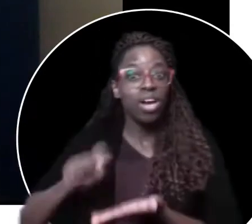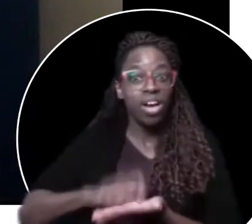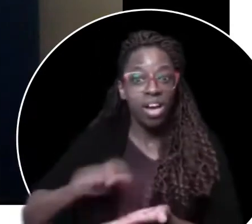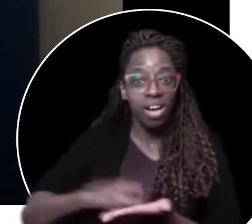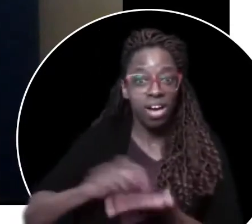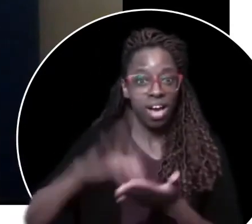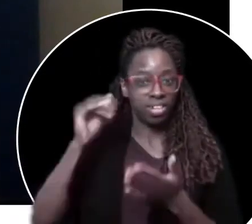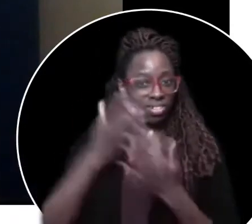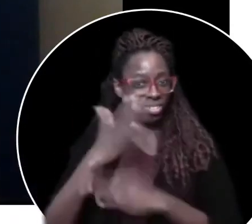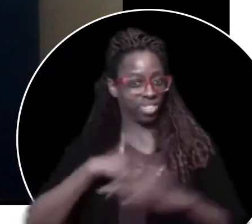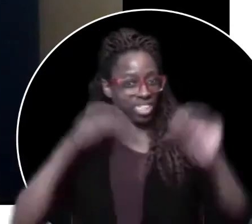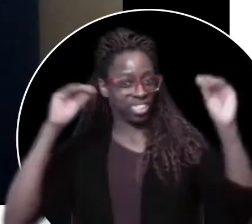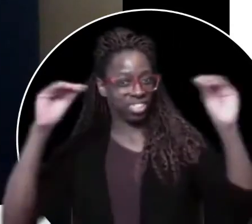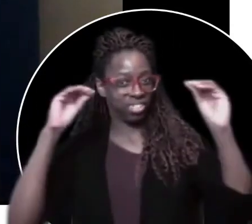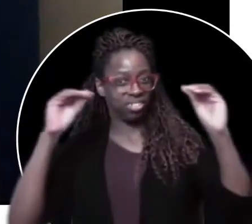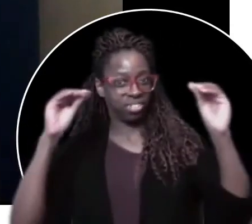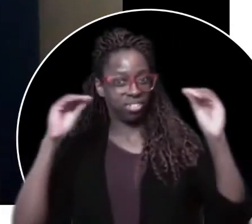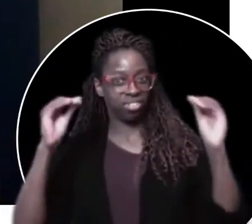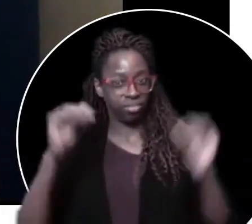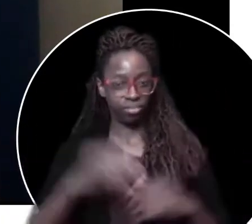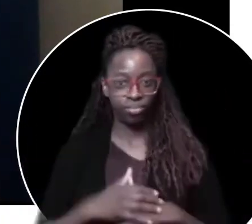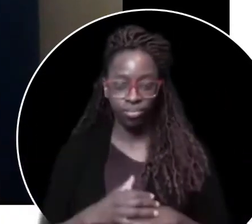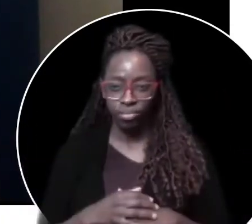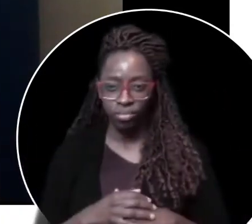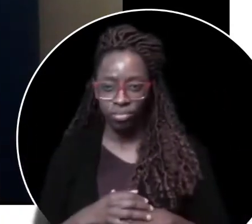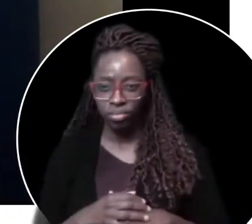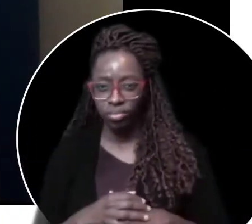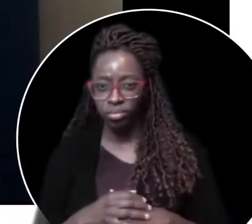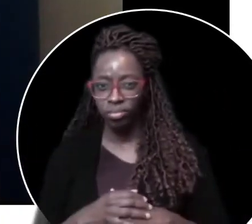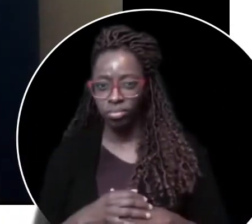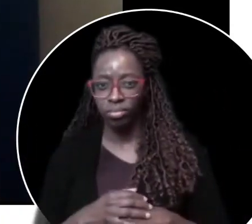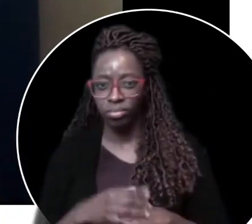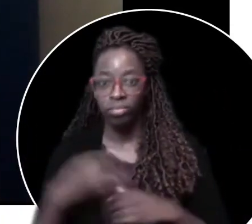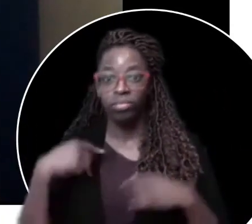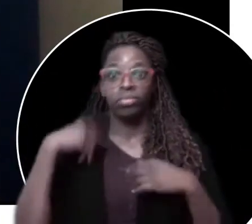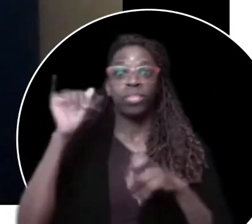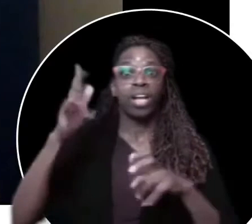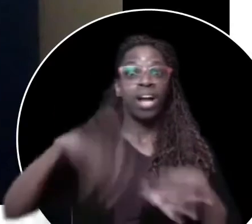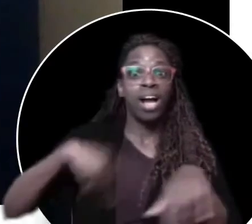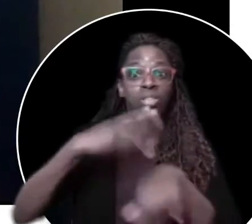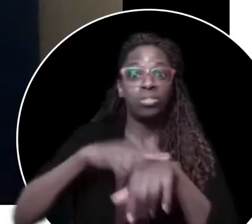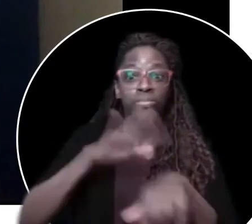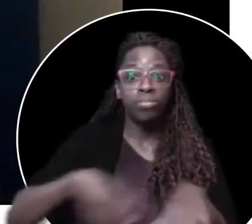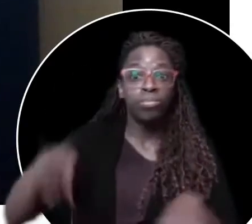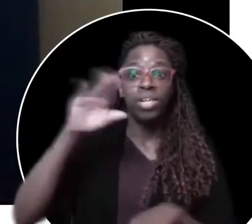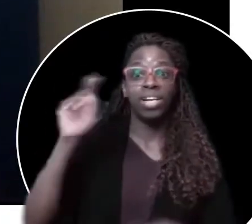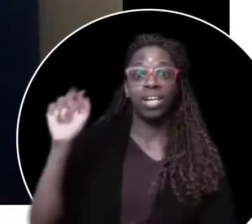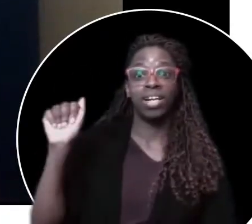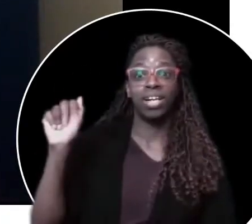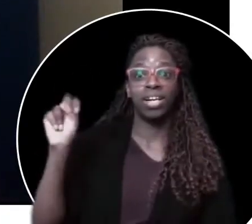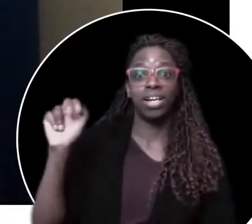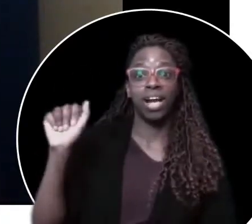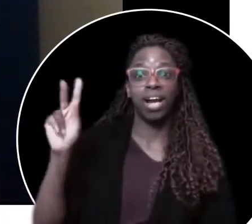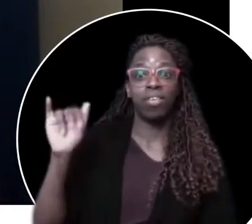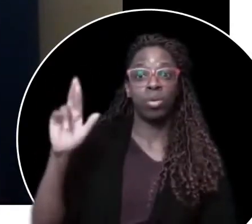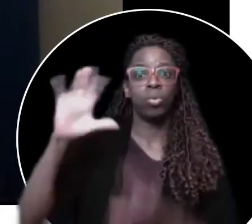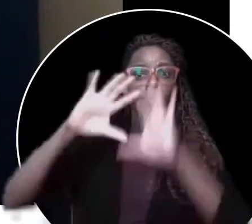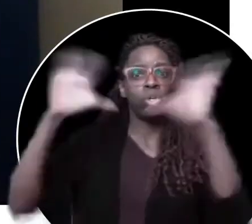communities, who cannot talk about racism and white supremacy without blushing or saying something completely ridiculous, these